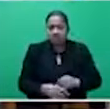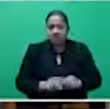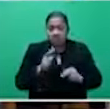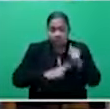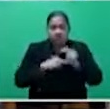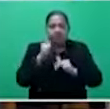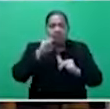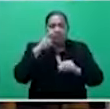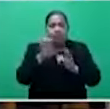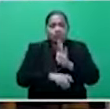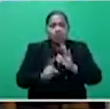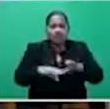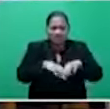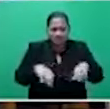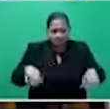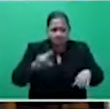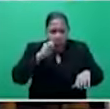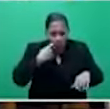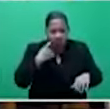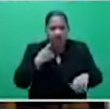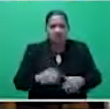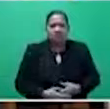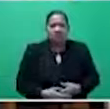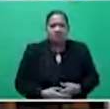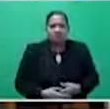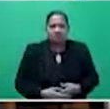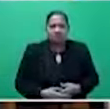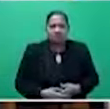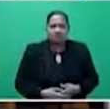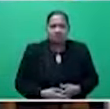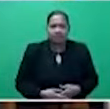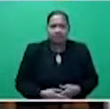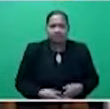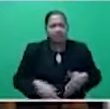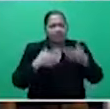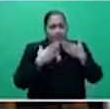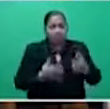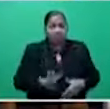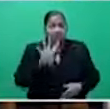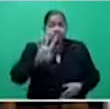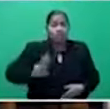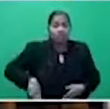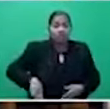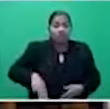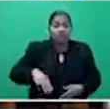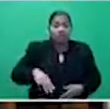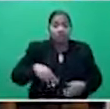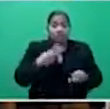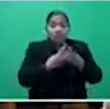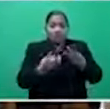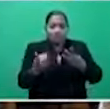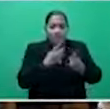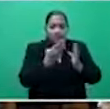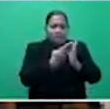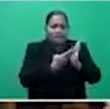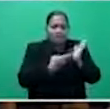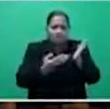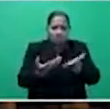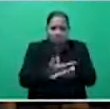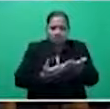Mr. Speaker, sir. Good, thank you. I wish you had said that. There are 4 members from Sodelpa that came to the budget consultations.